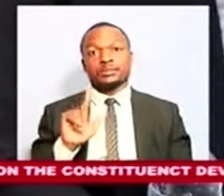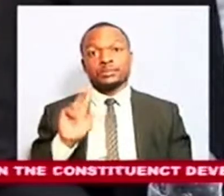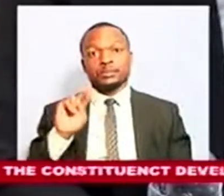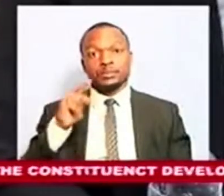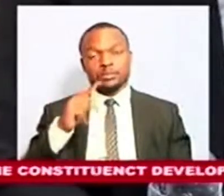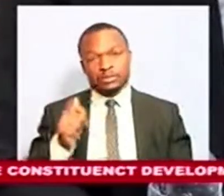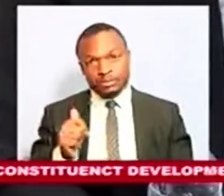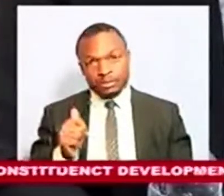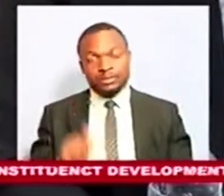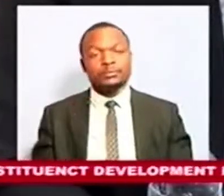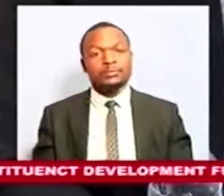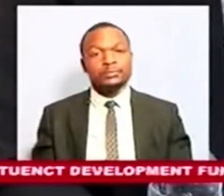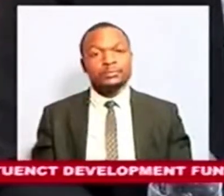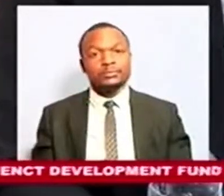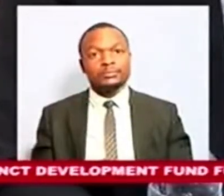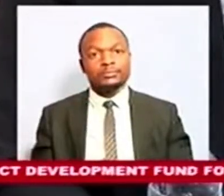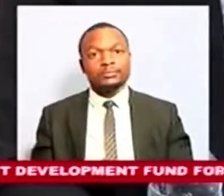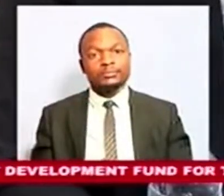Just hold on.